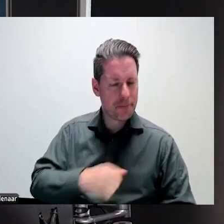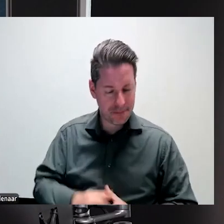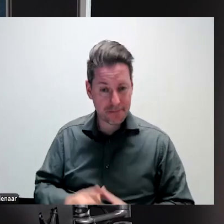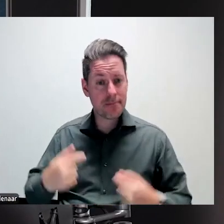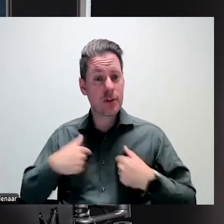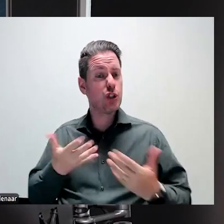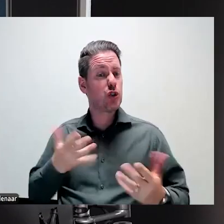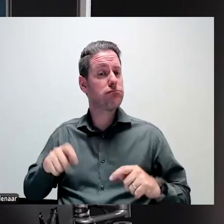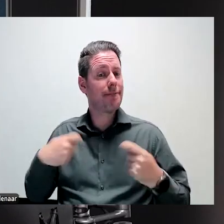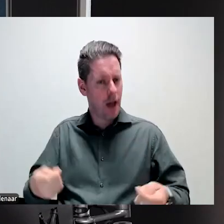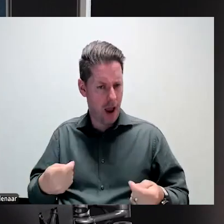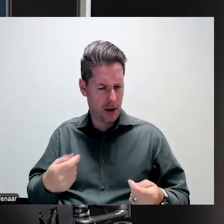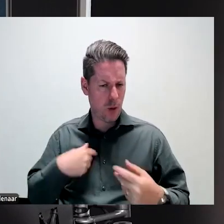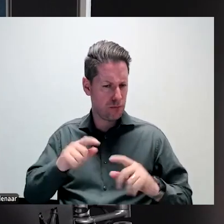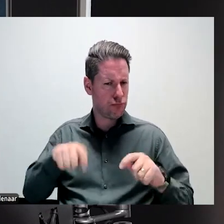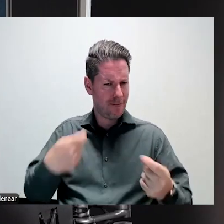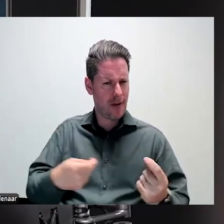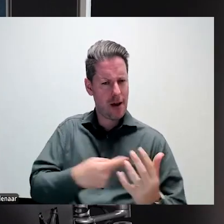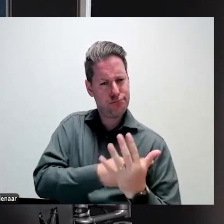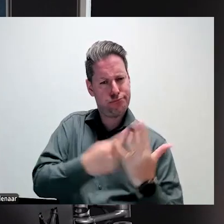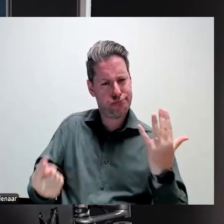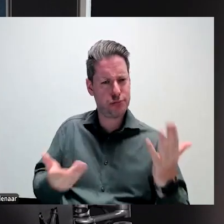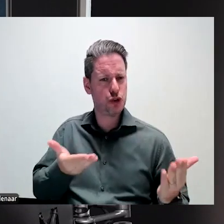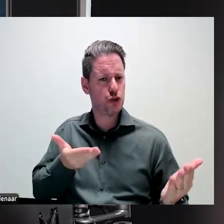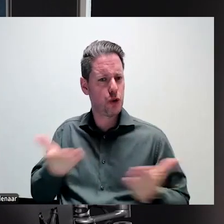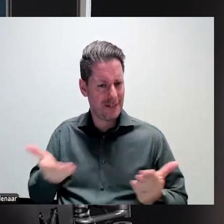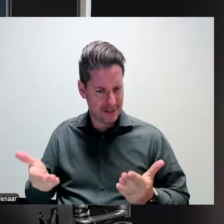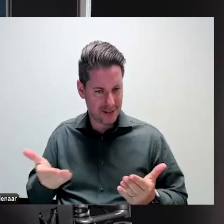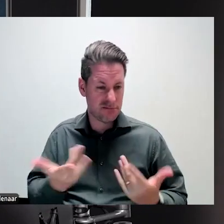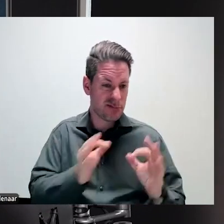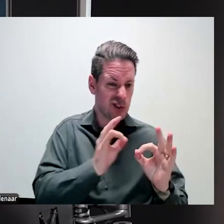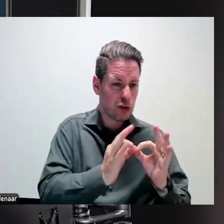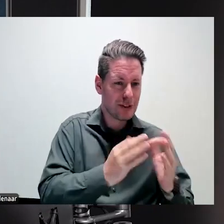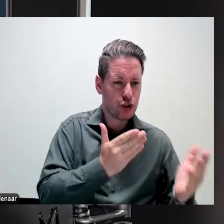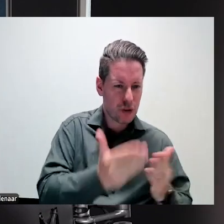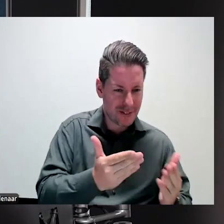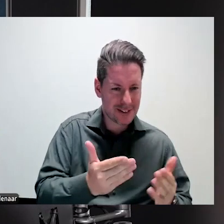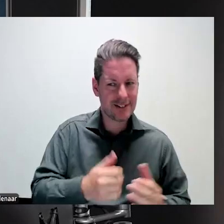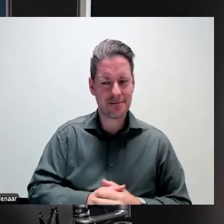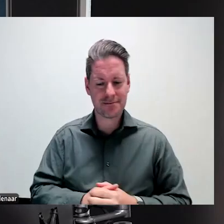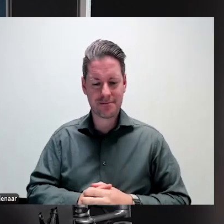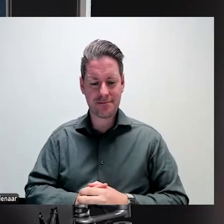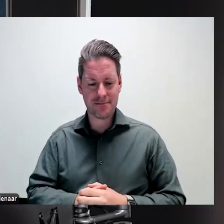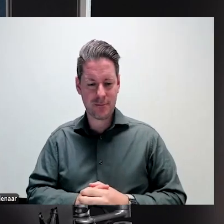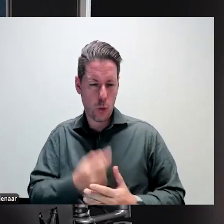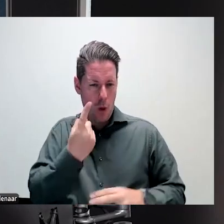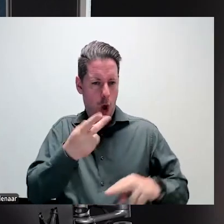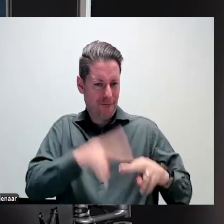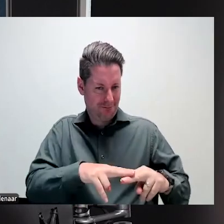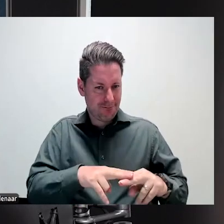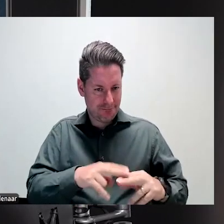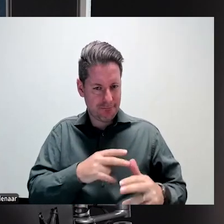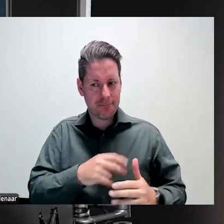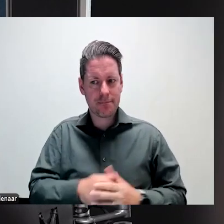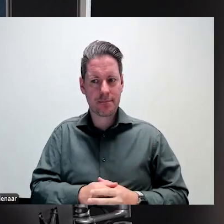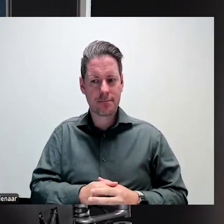different services for our community, which does include interpreting. But one thing that happens time and time again, you